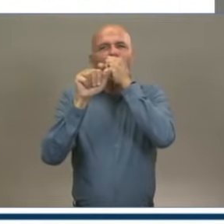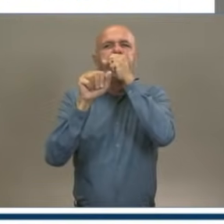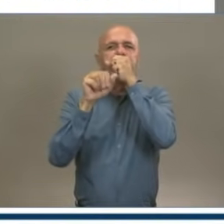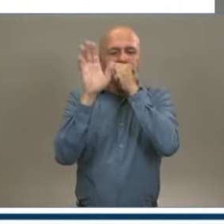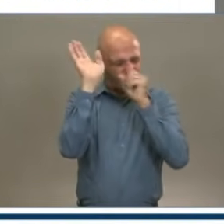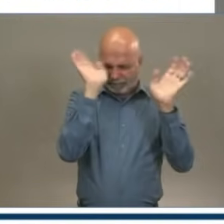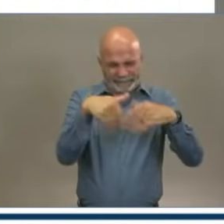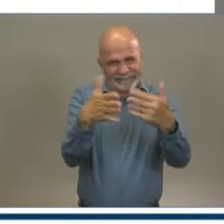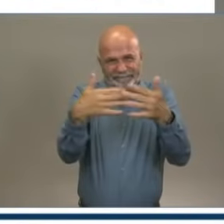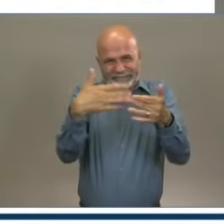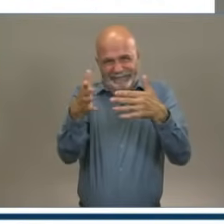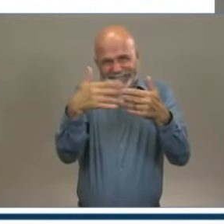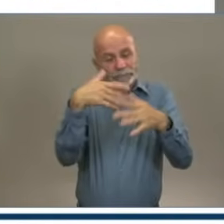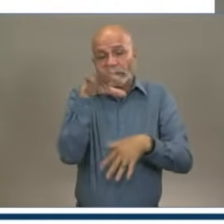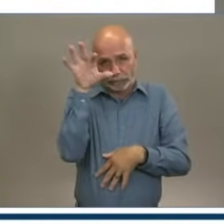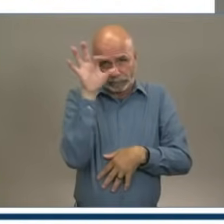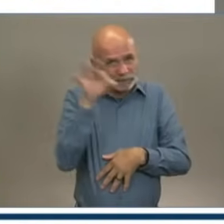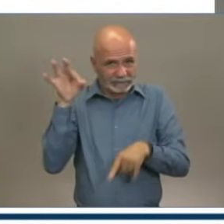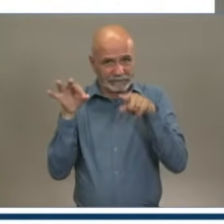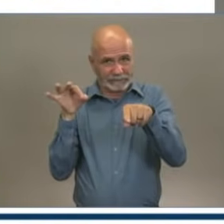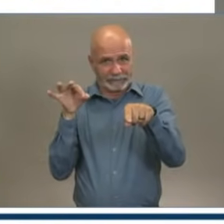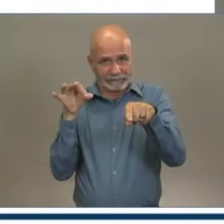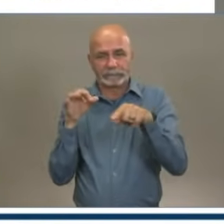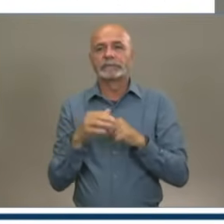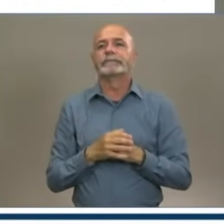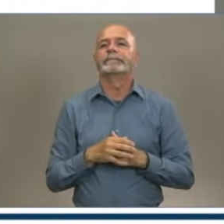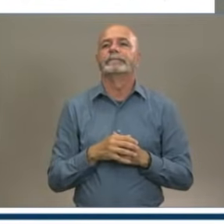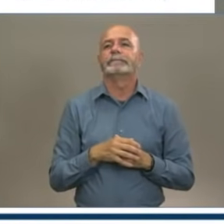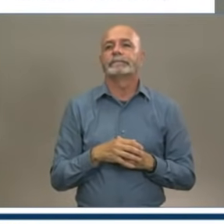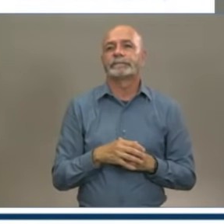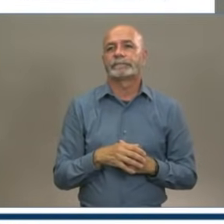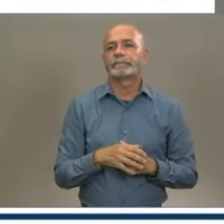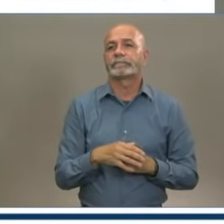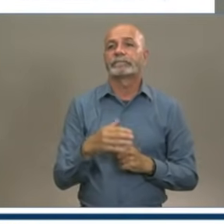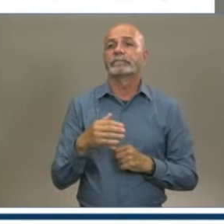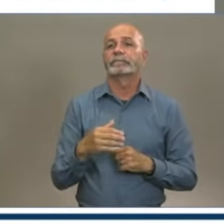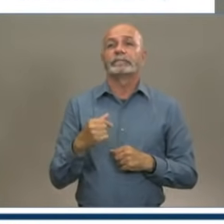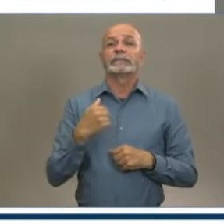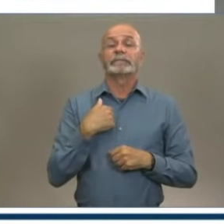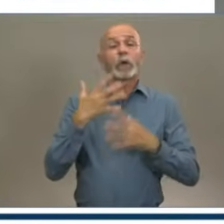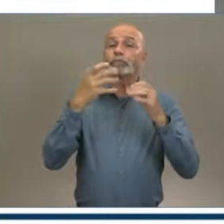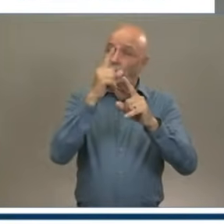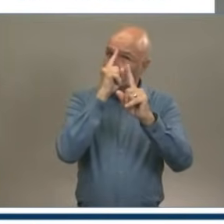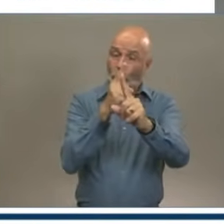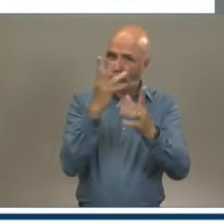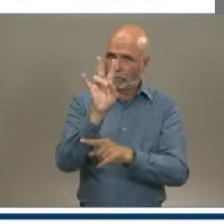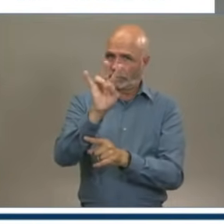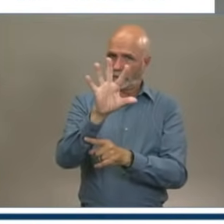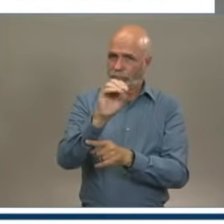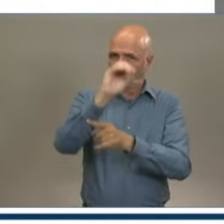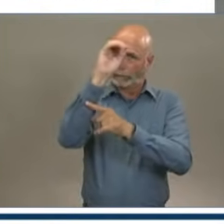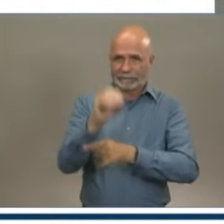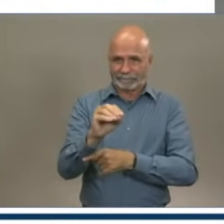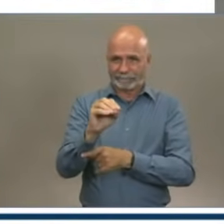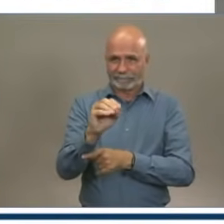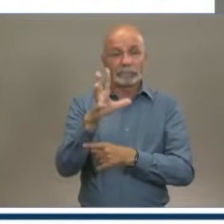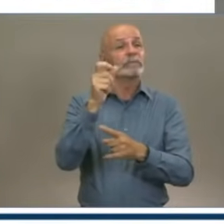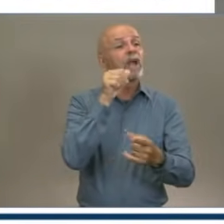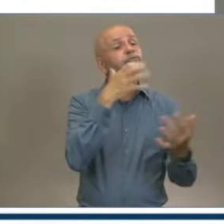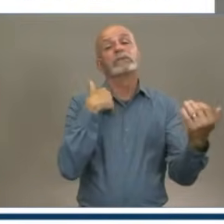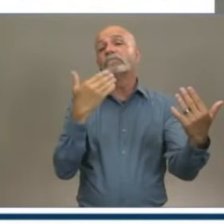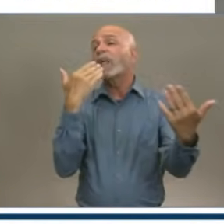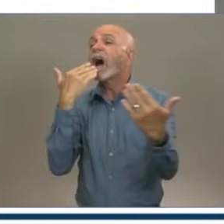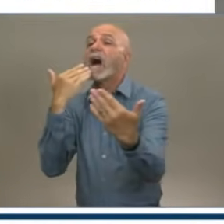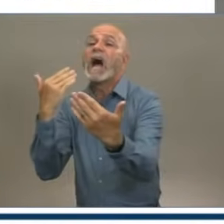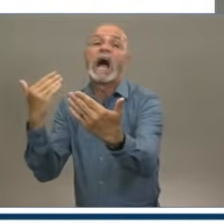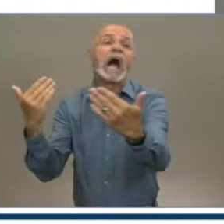As part of the celebration of hitting our minimum target of 75, I have a few thank yous today. Yesterday, we started